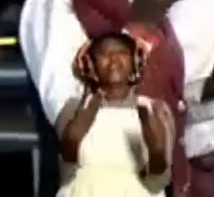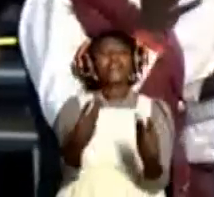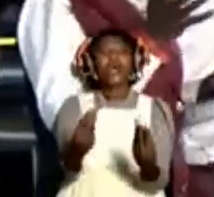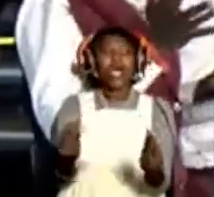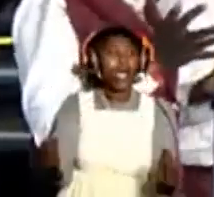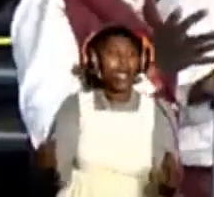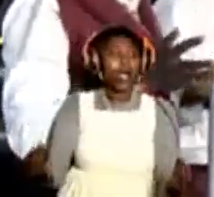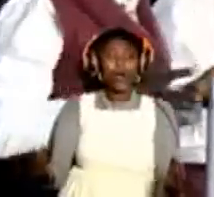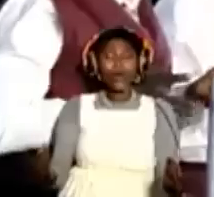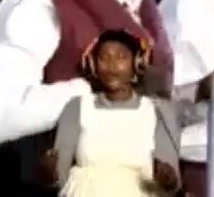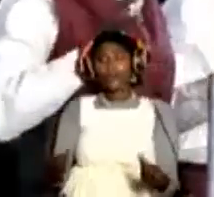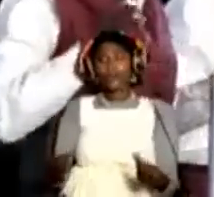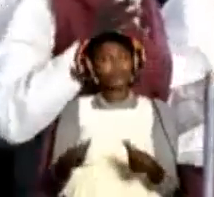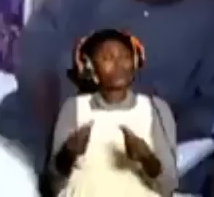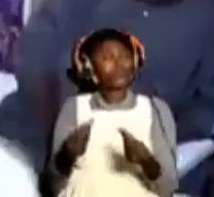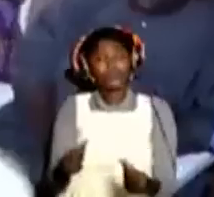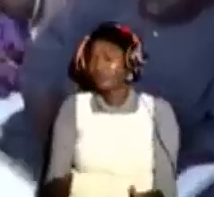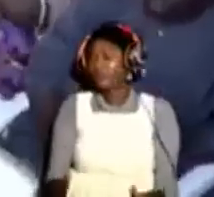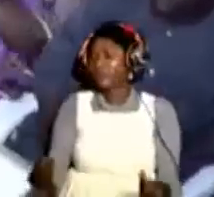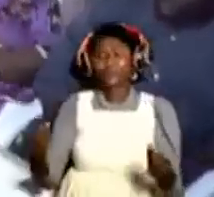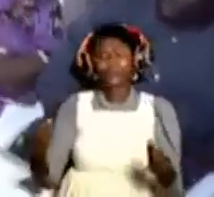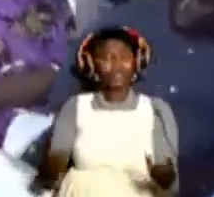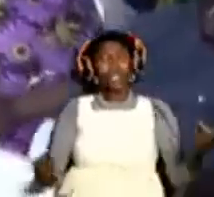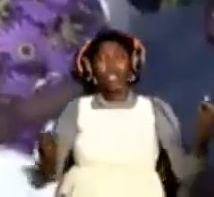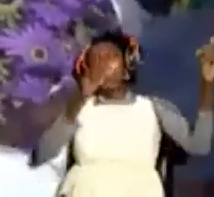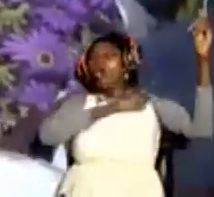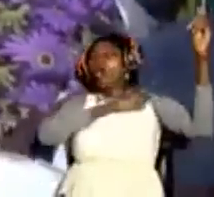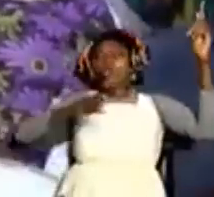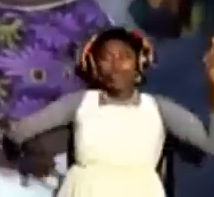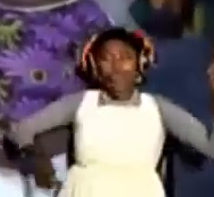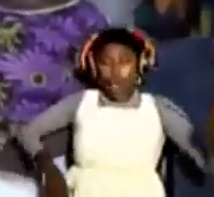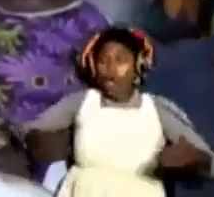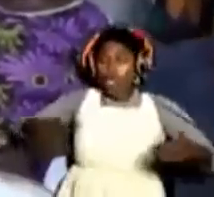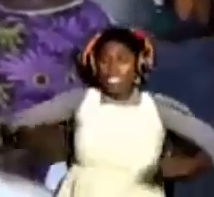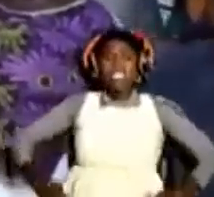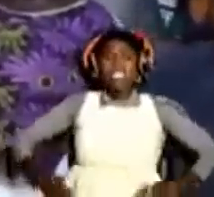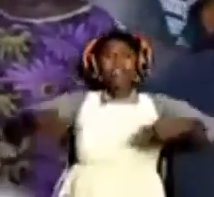honor, I agree. Lord, lift me